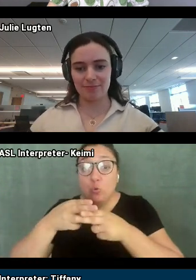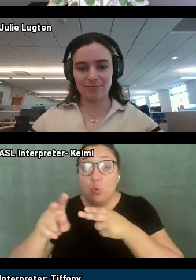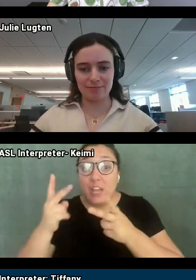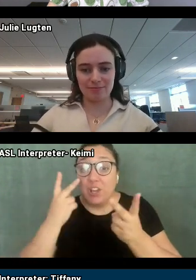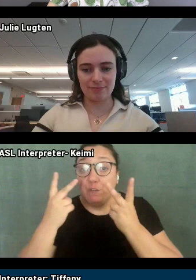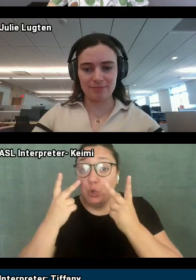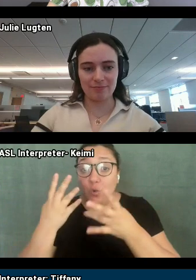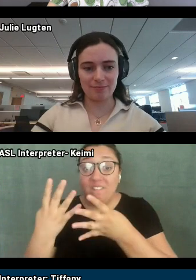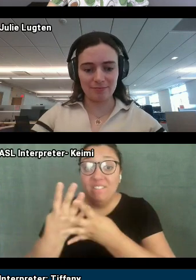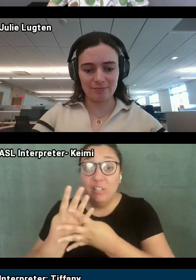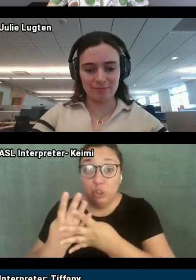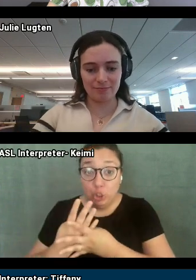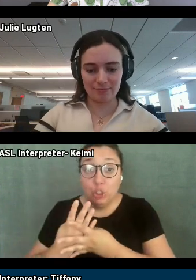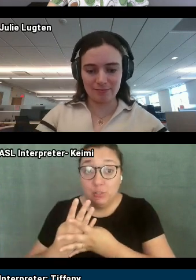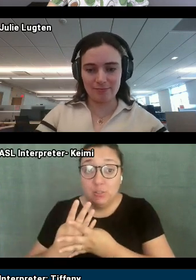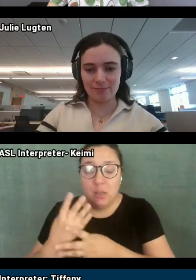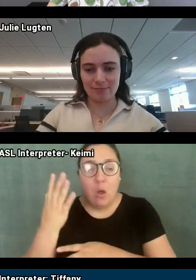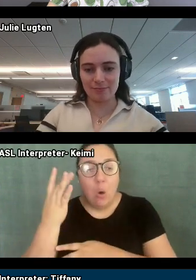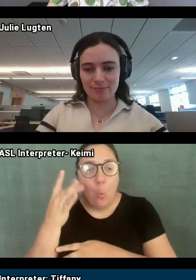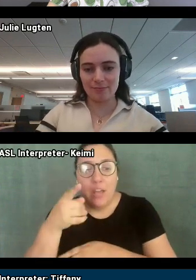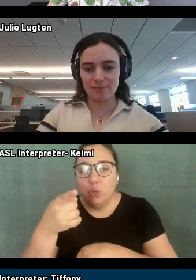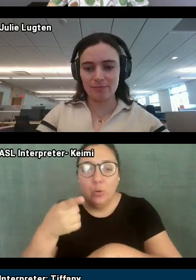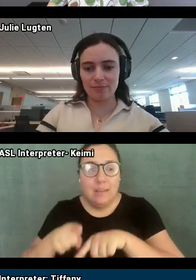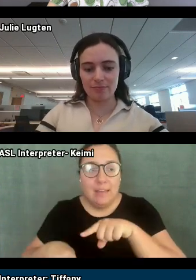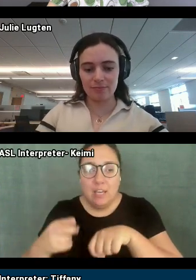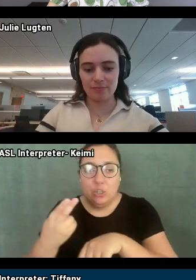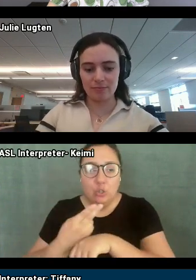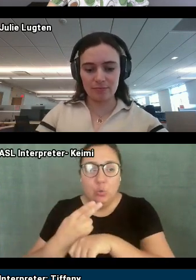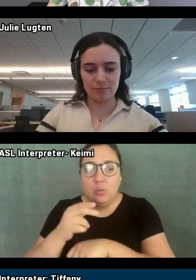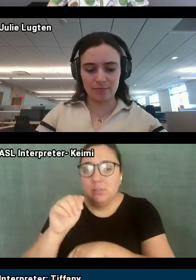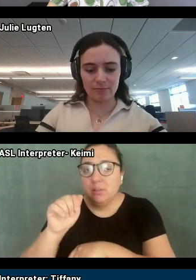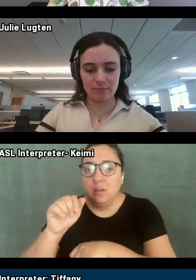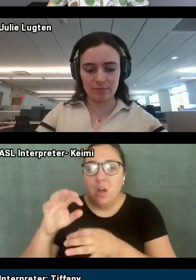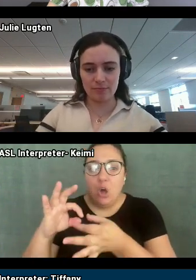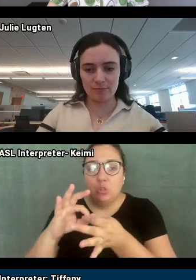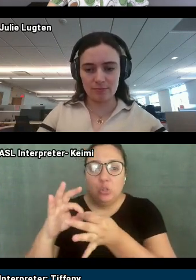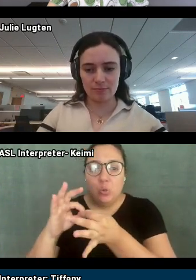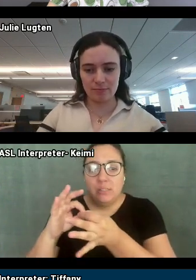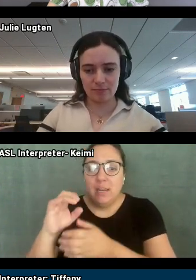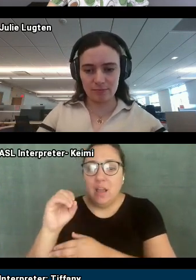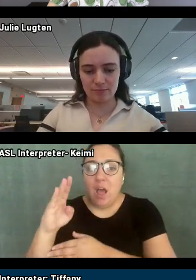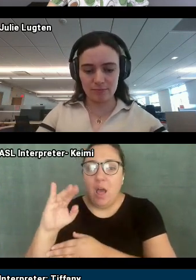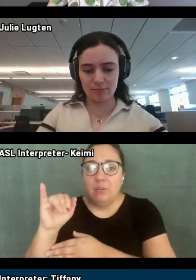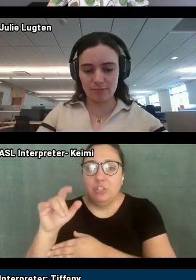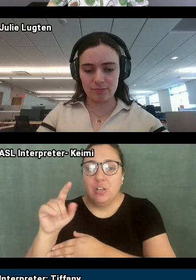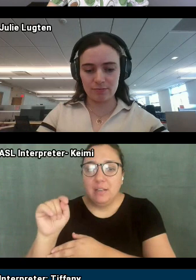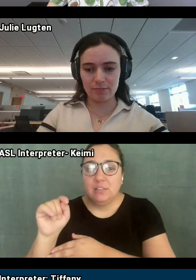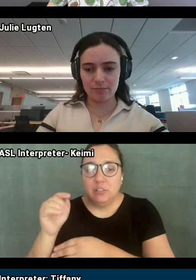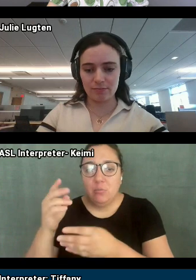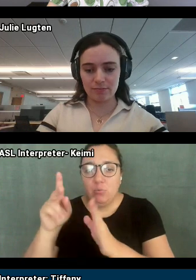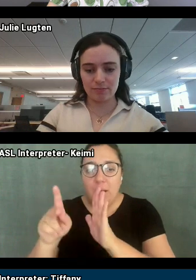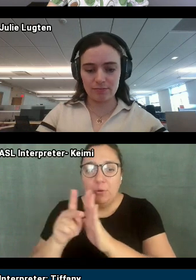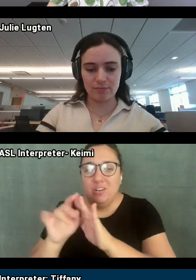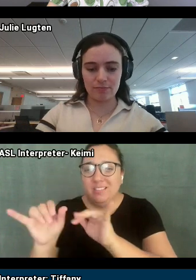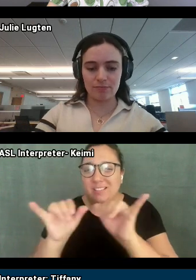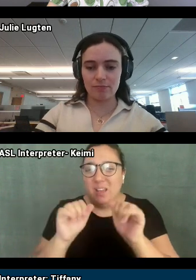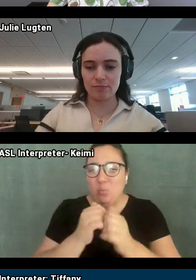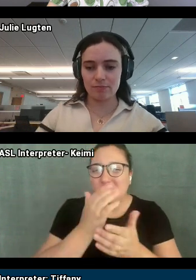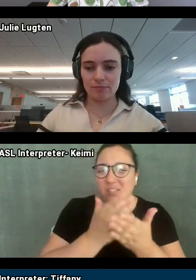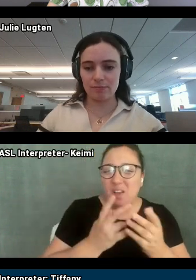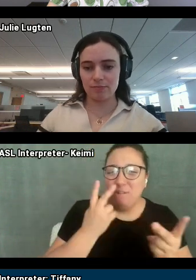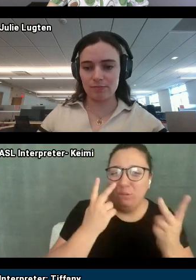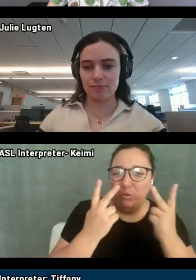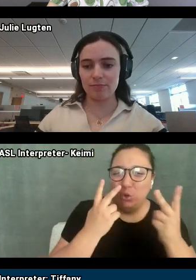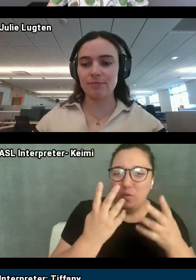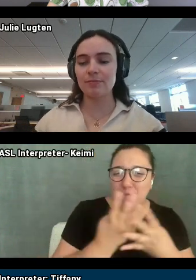filters because you can't use associated object properties like you can in reports for those view filters. But in a sync